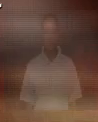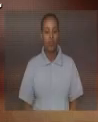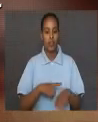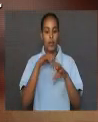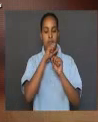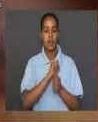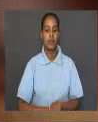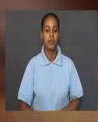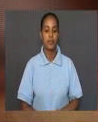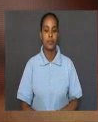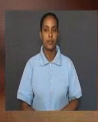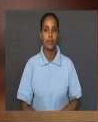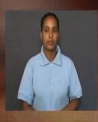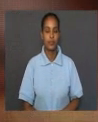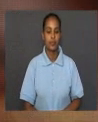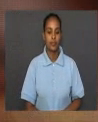Time's up.